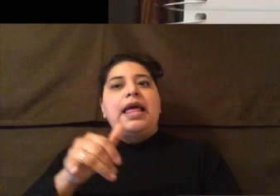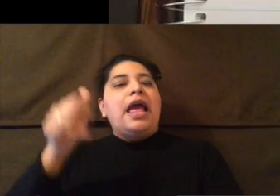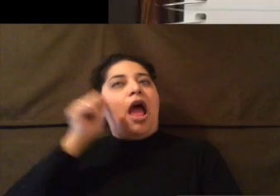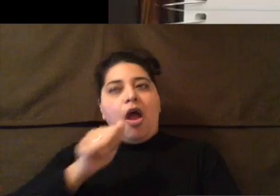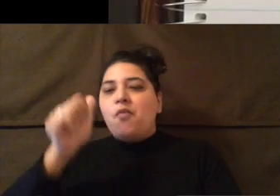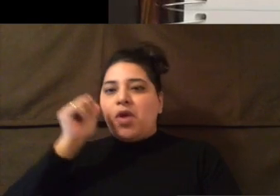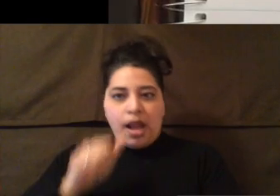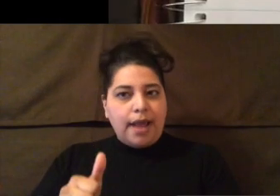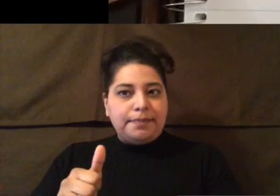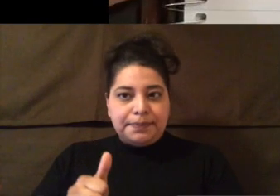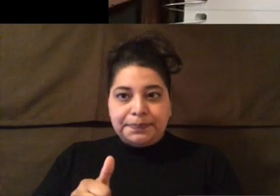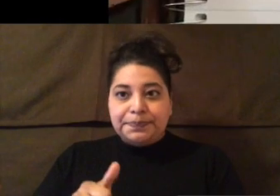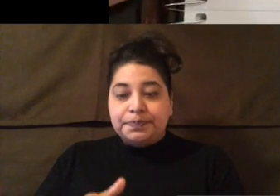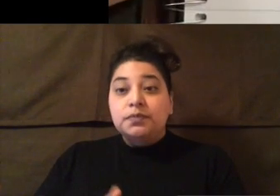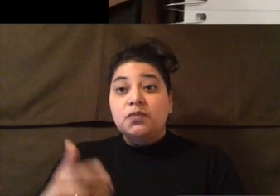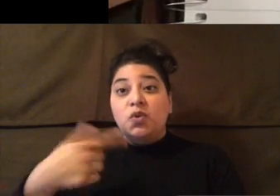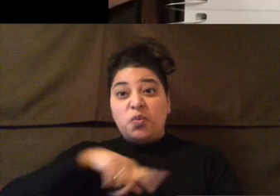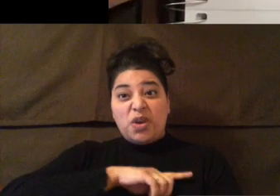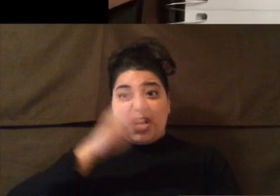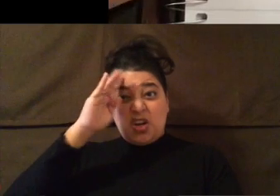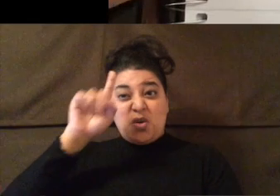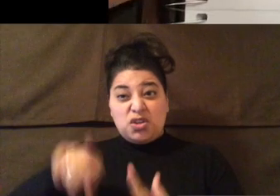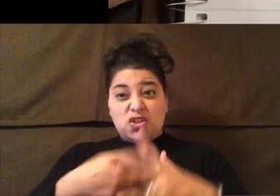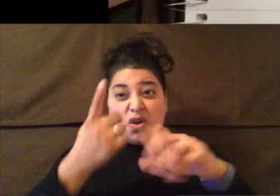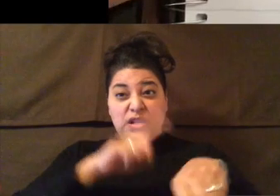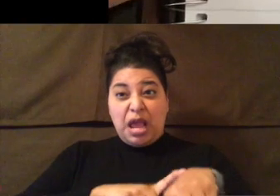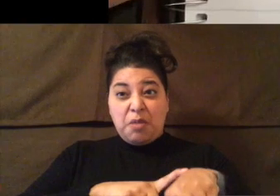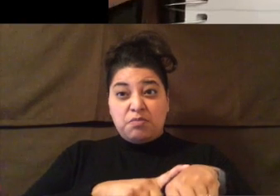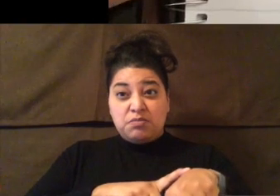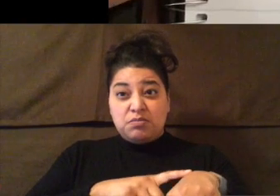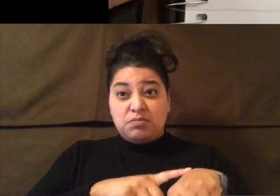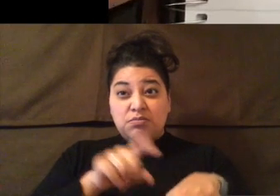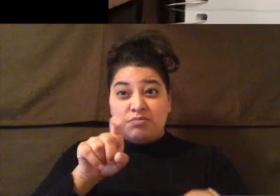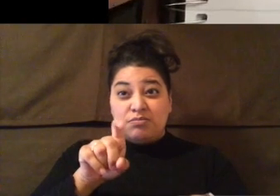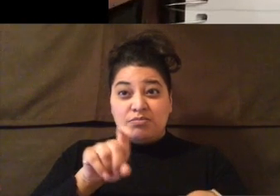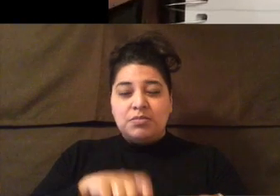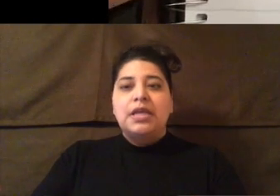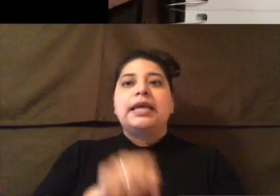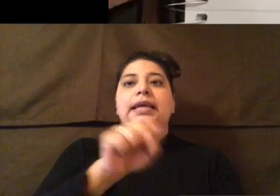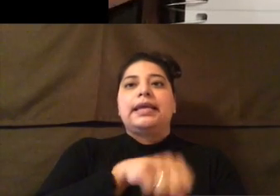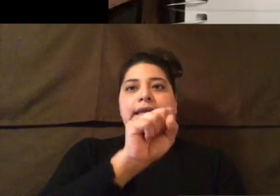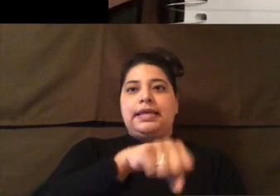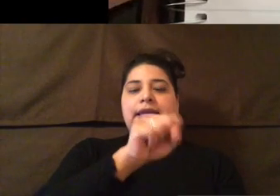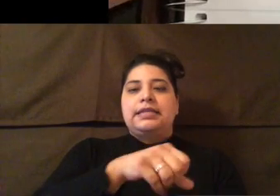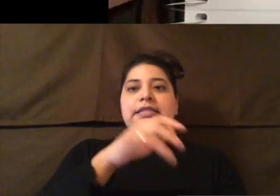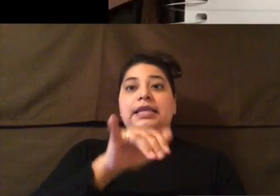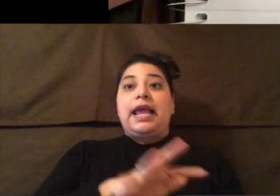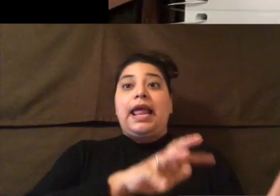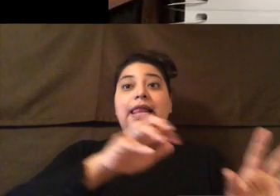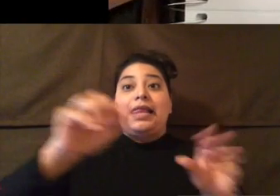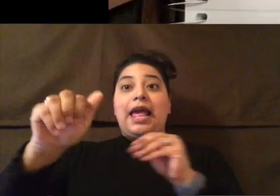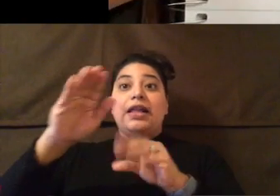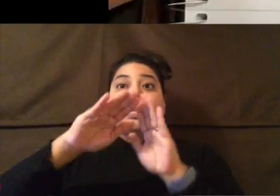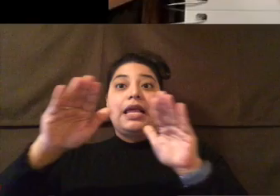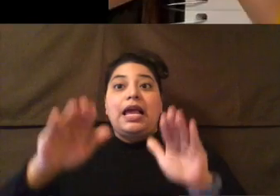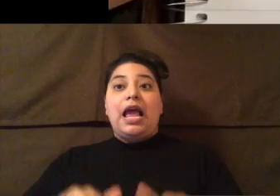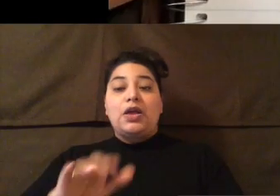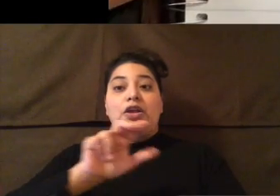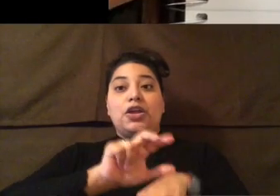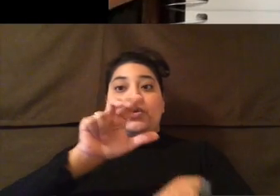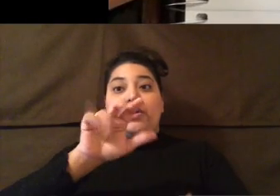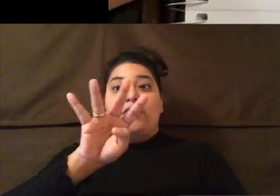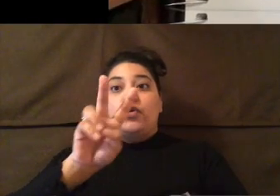every single day. So, do we know the start time? We need to ask ourselves that. Yes, it says if she left her house